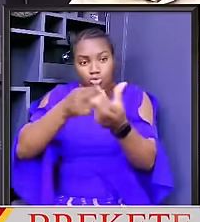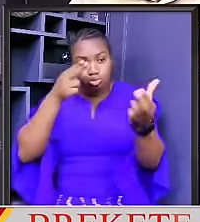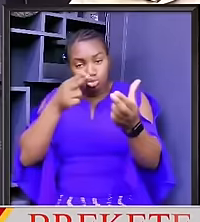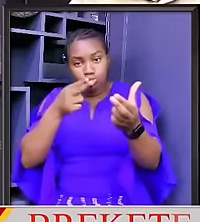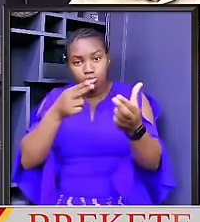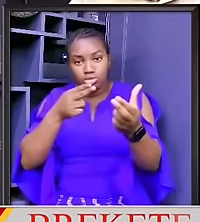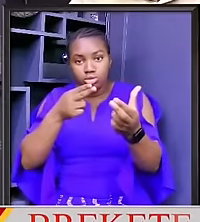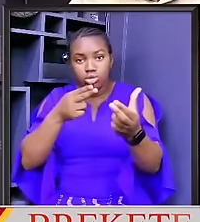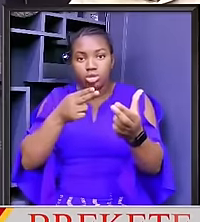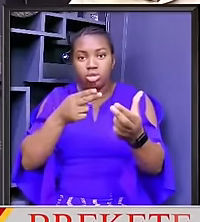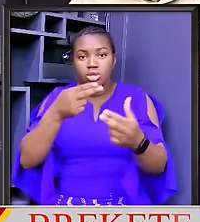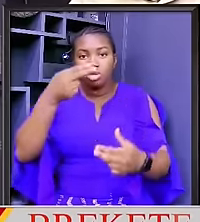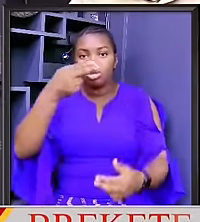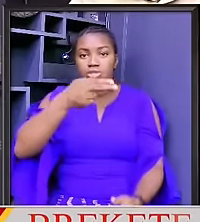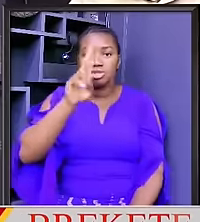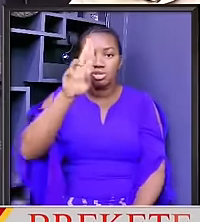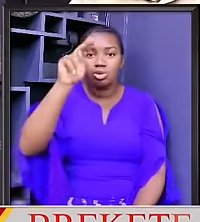water.